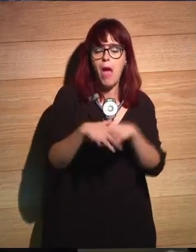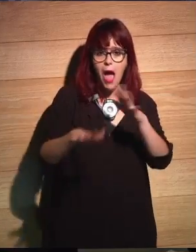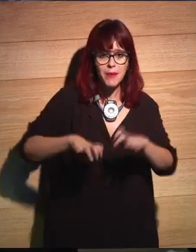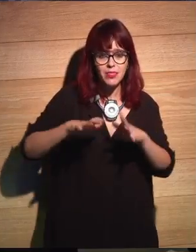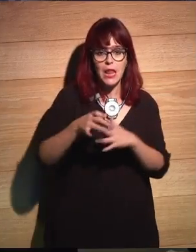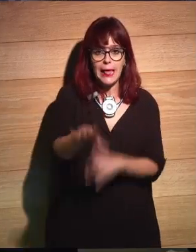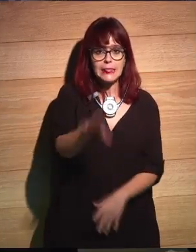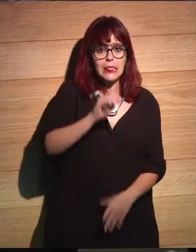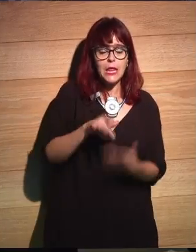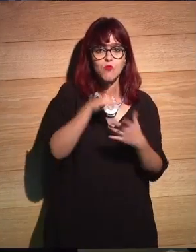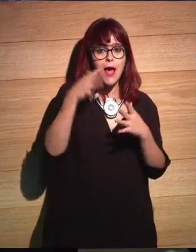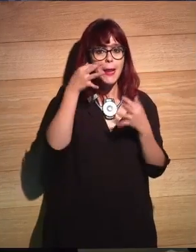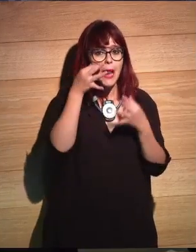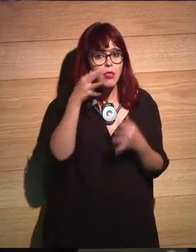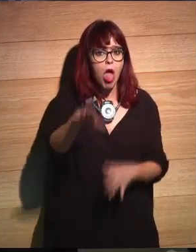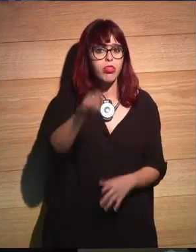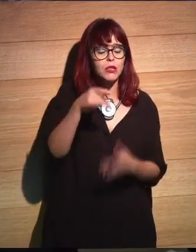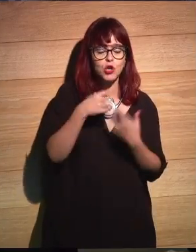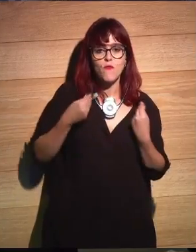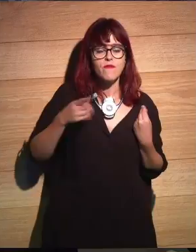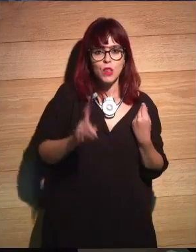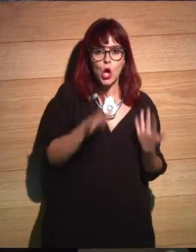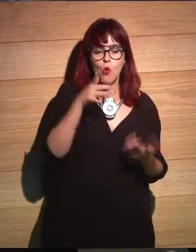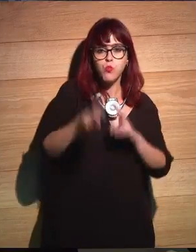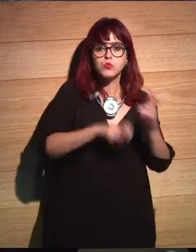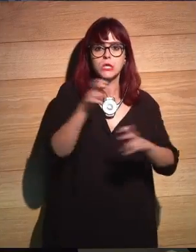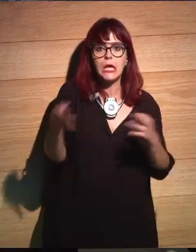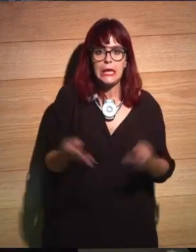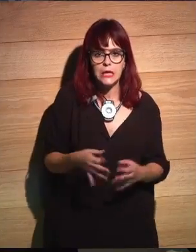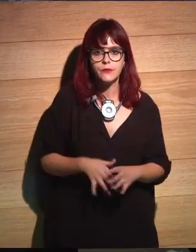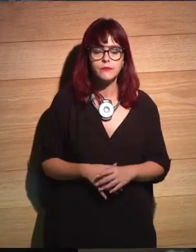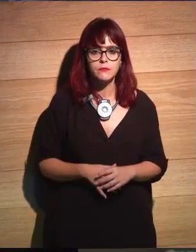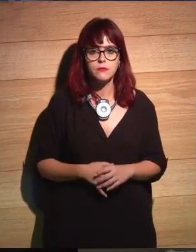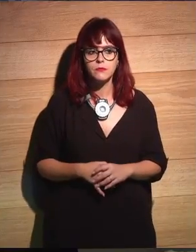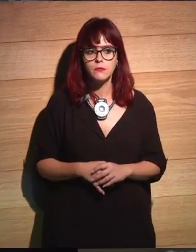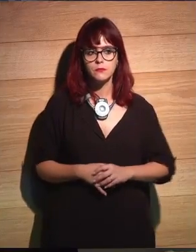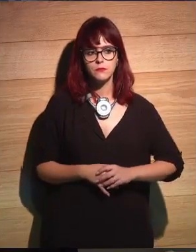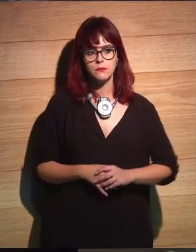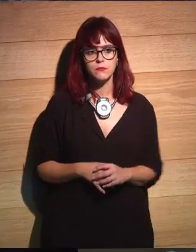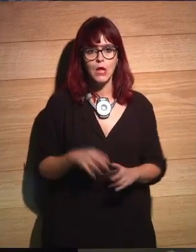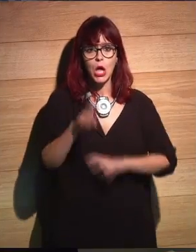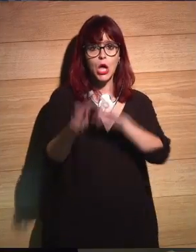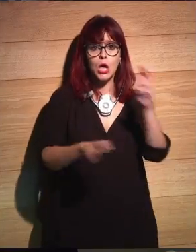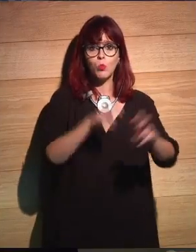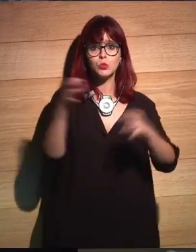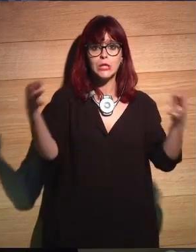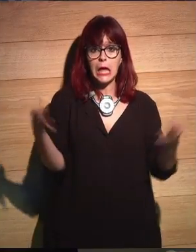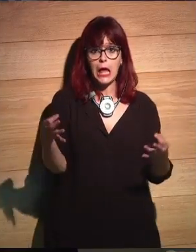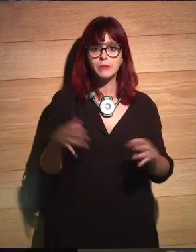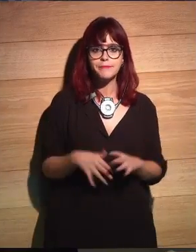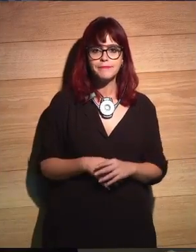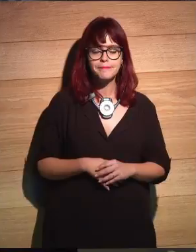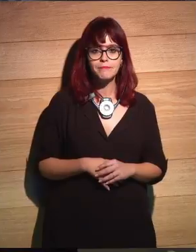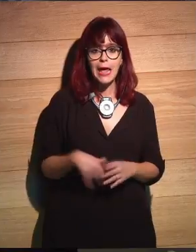they look to find a reflection of themselves? Do they look for a reality that they have not lived? What is the